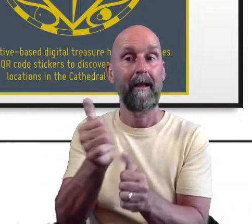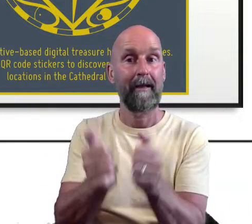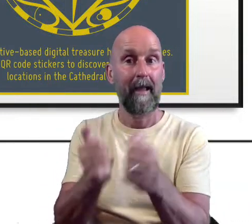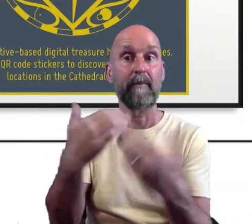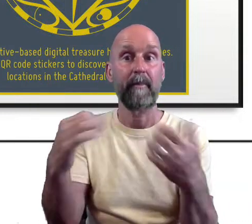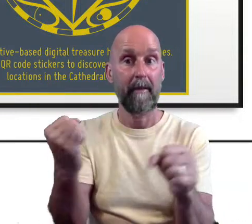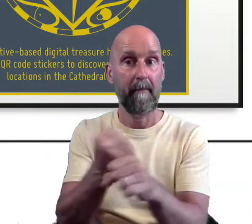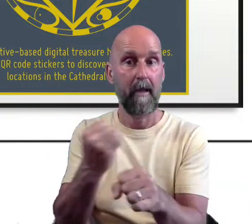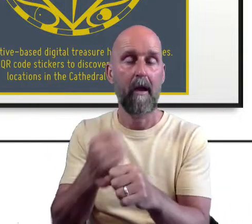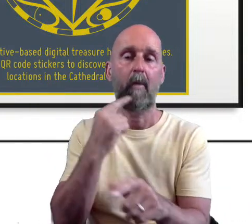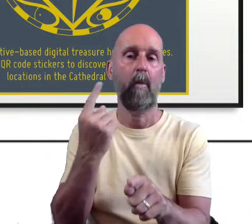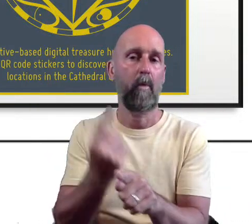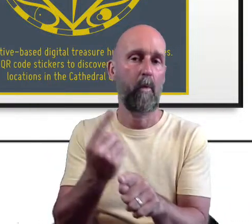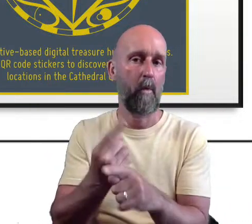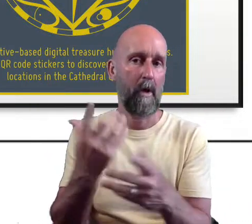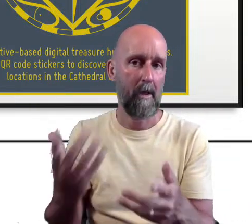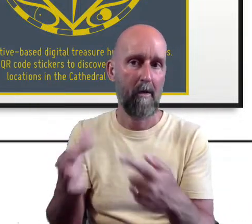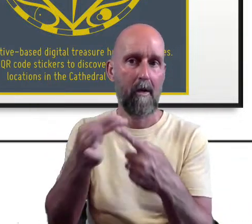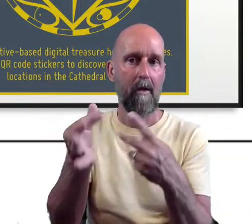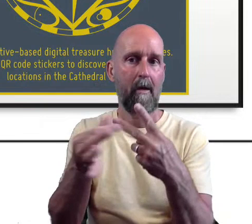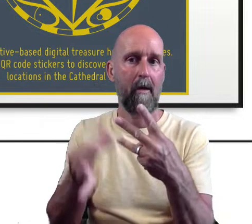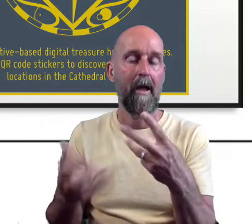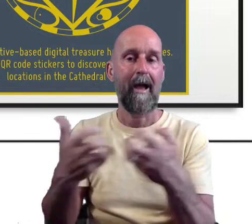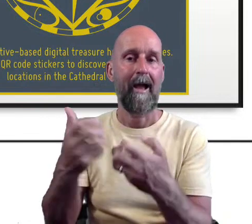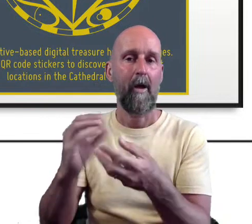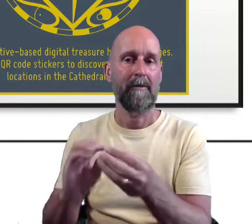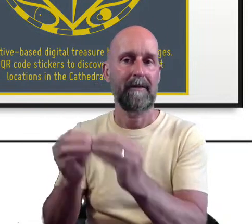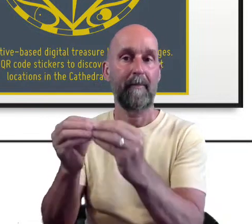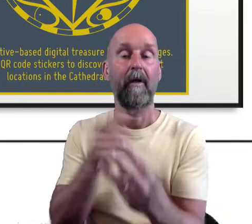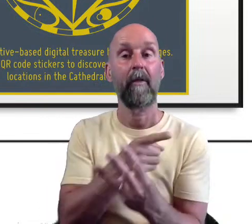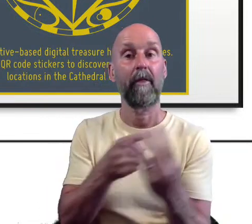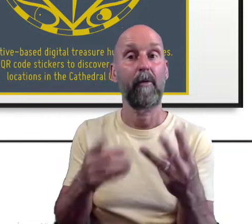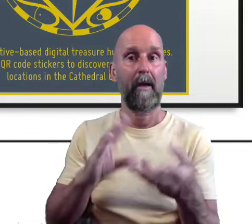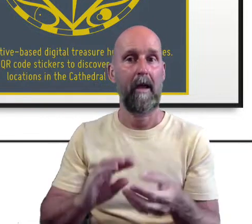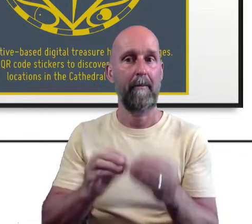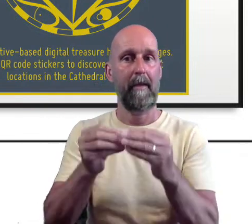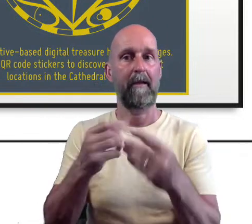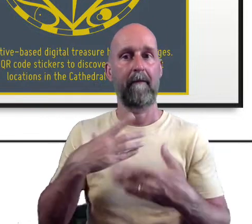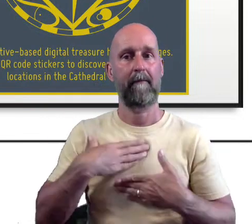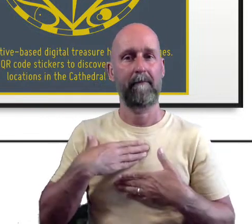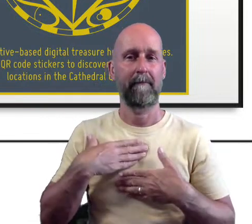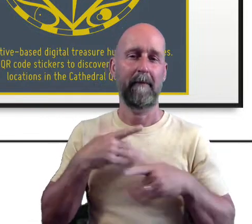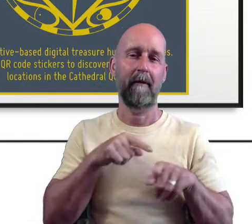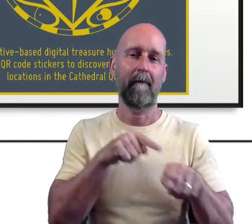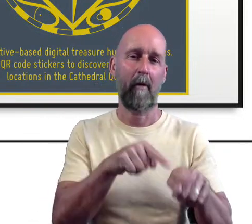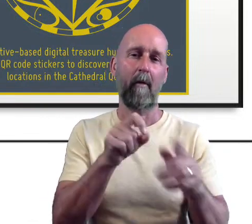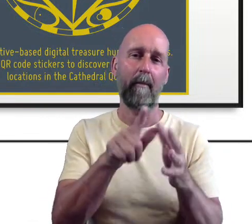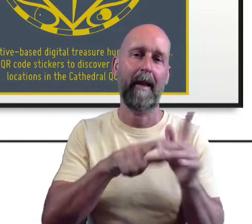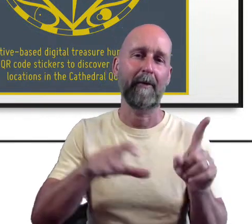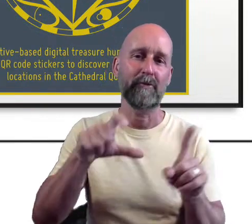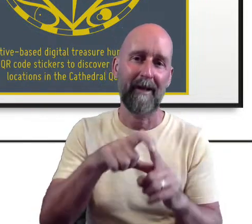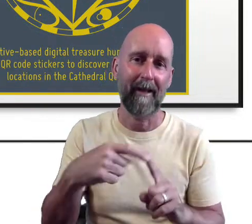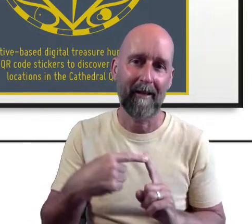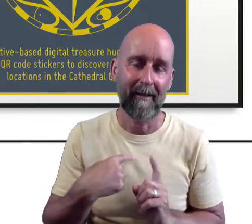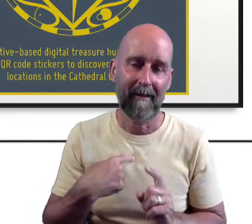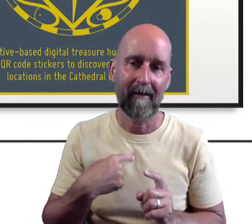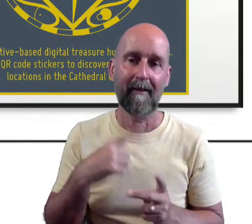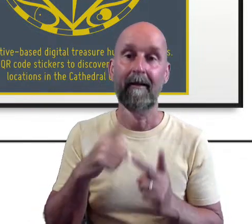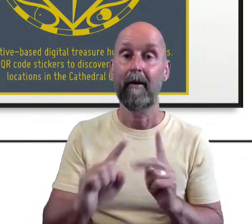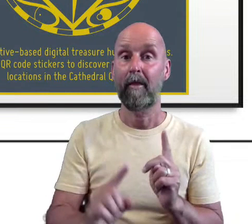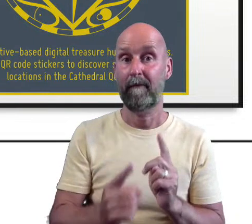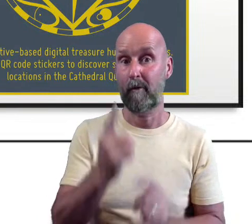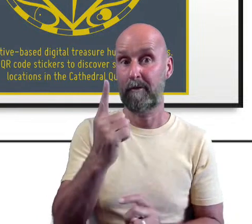talking about in relation to these design techniques, and they were the 3 games I made for my PhD. So the first one is The Timekeeper's